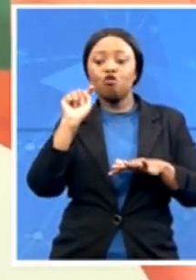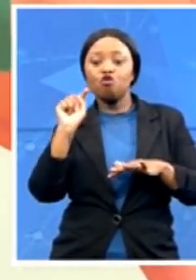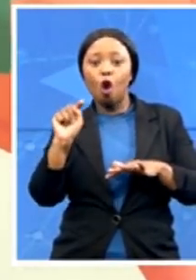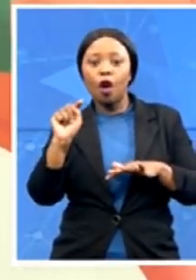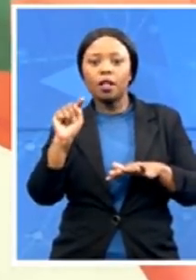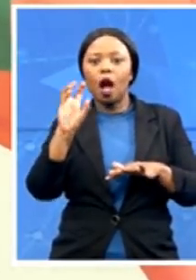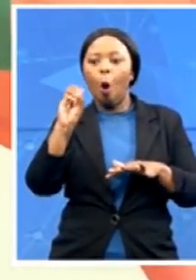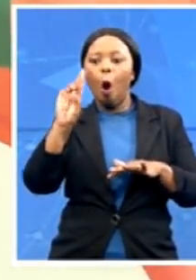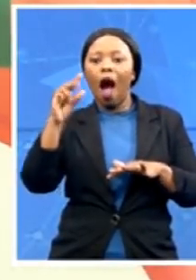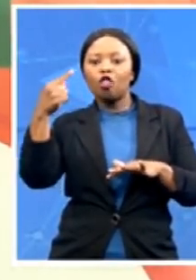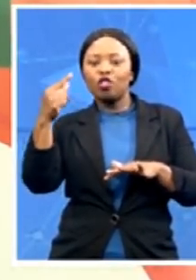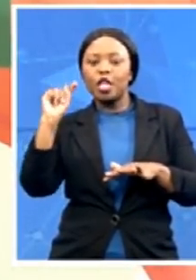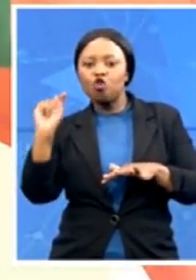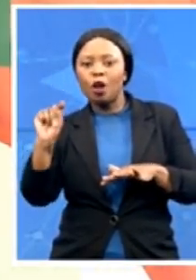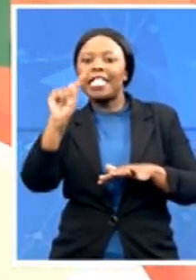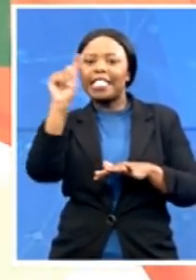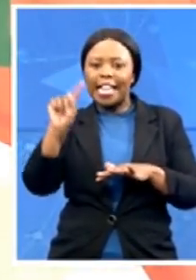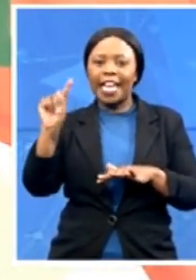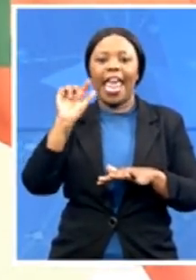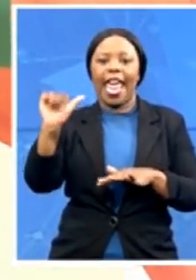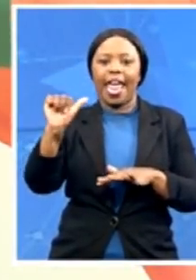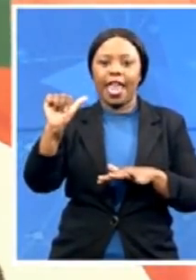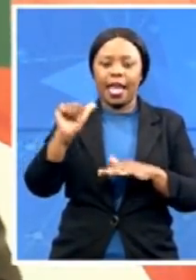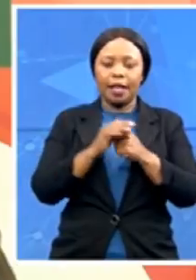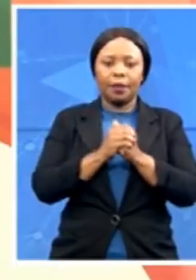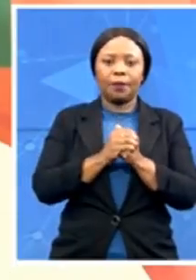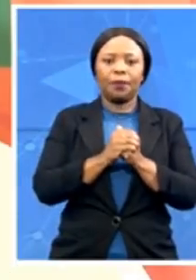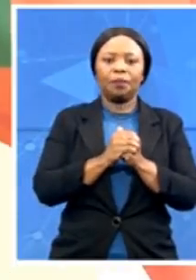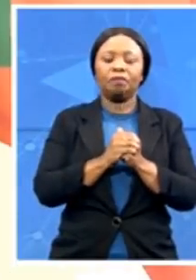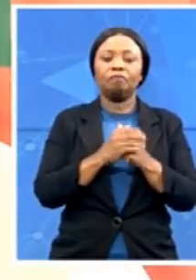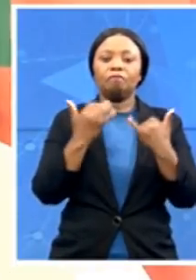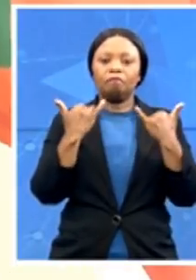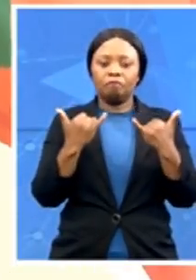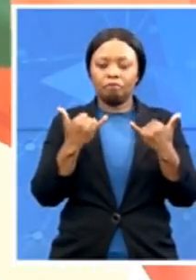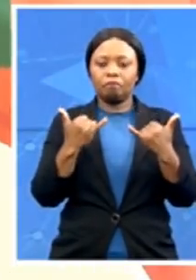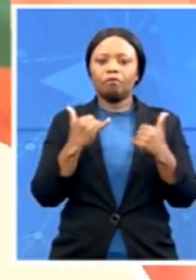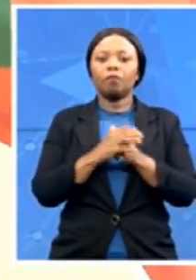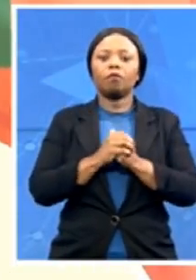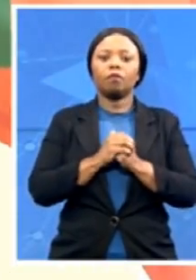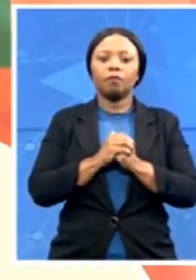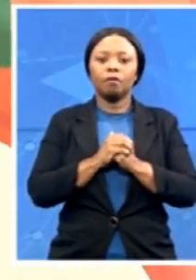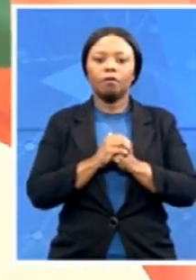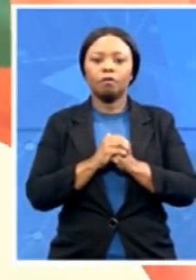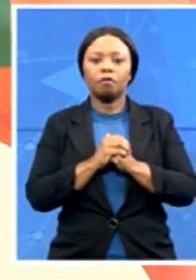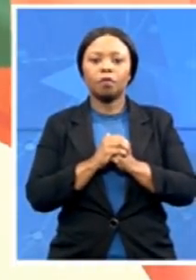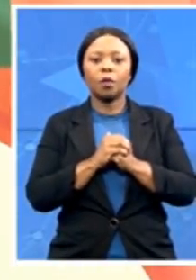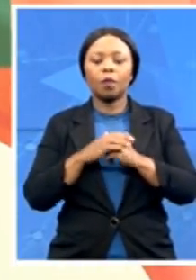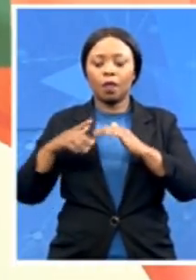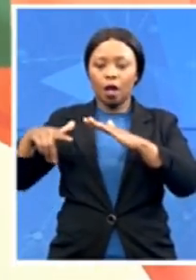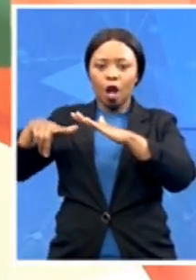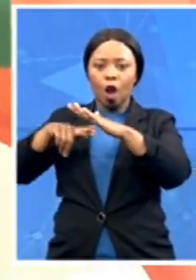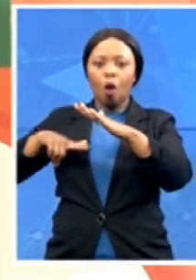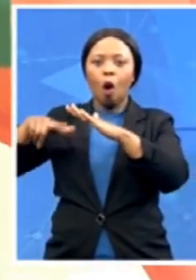www.udm.org.za. Let me now come closer to local government. Kwi elections esiyakuzo.